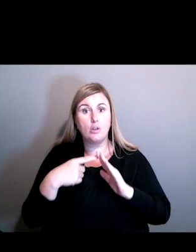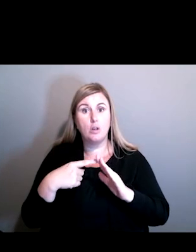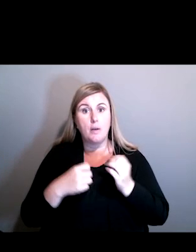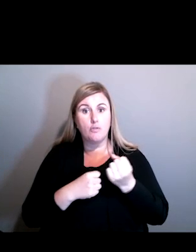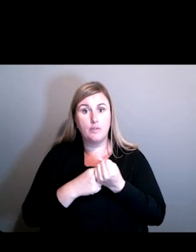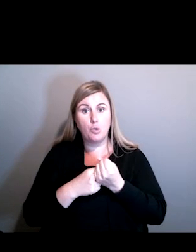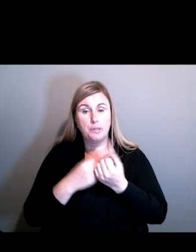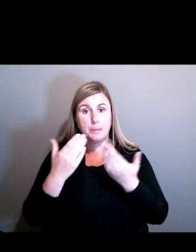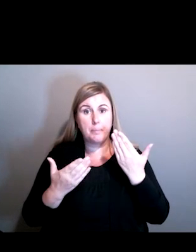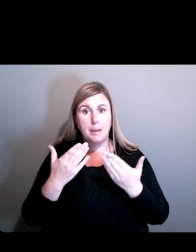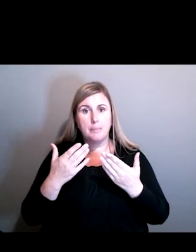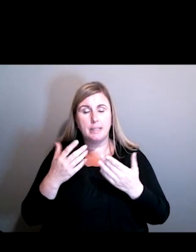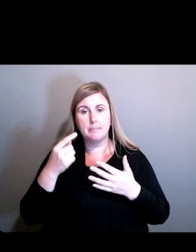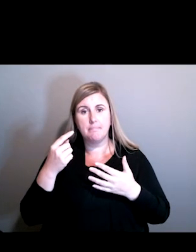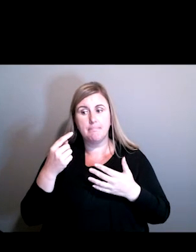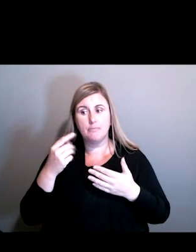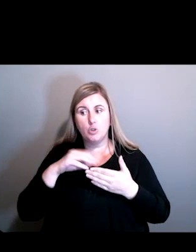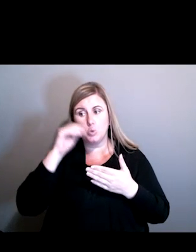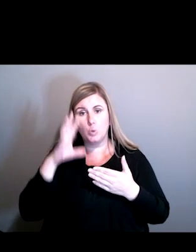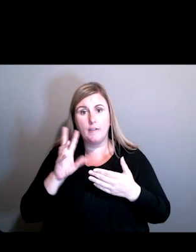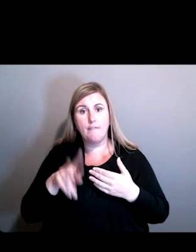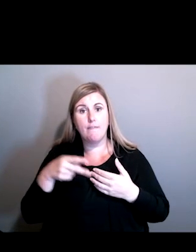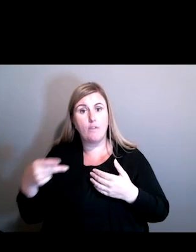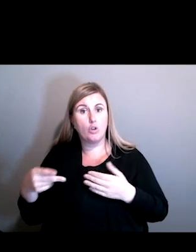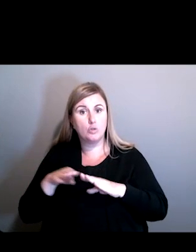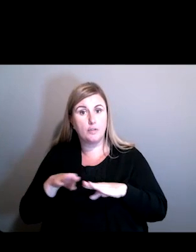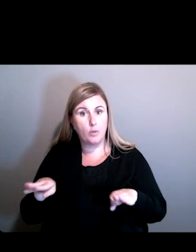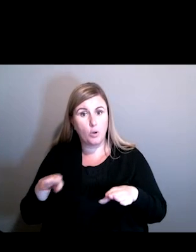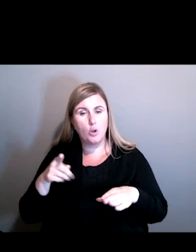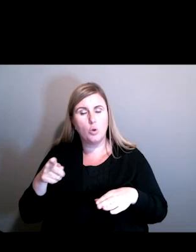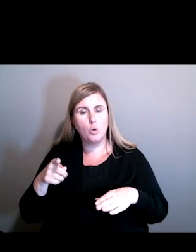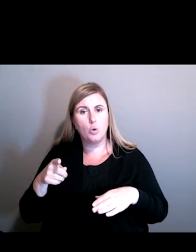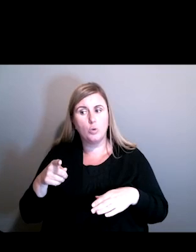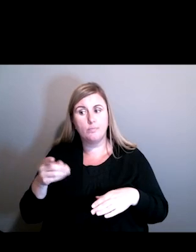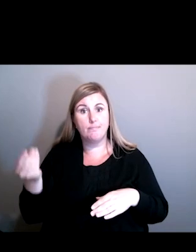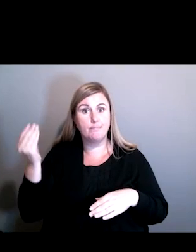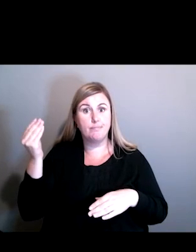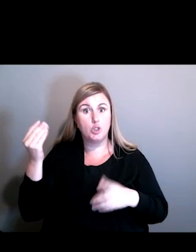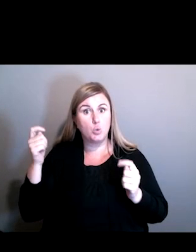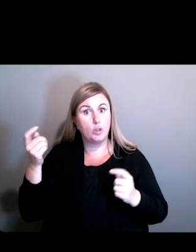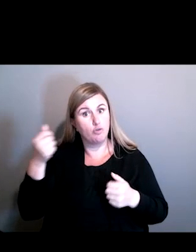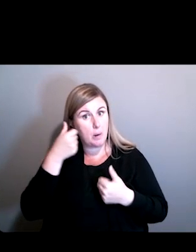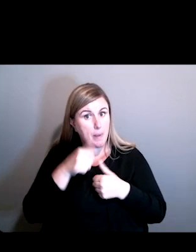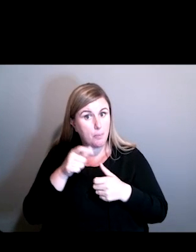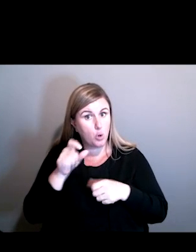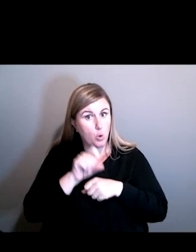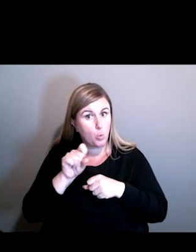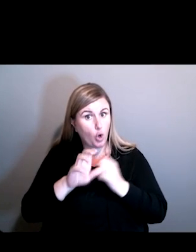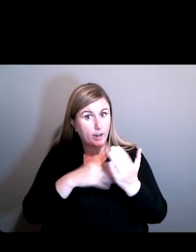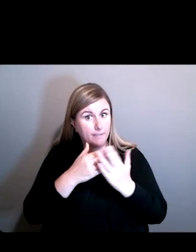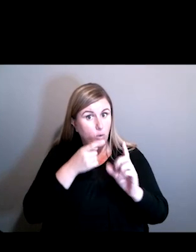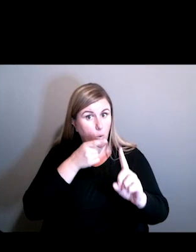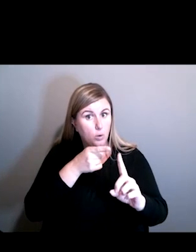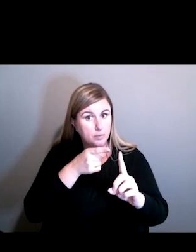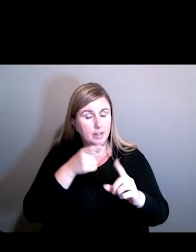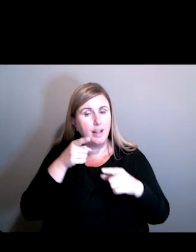Another example of reinforcement might be the following. The student falls to the floor and you hold up their favorite toy and you say, remember what you're